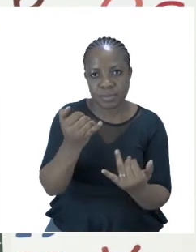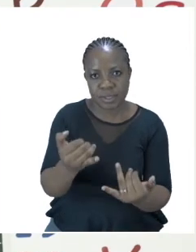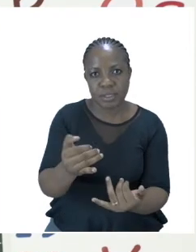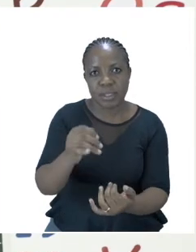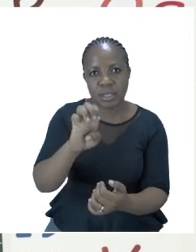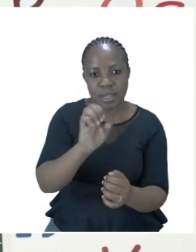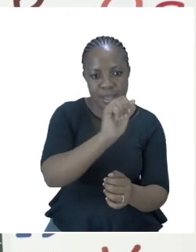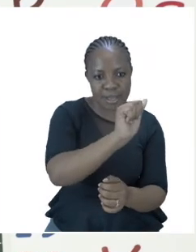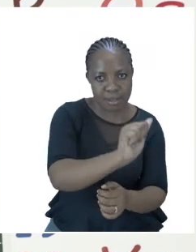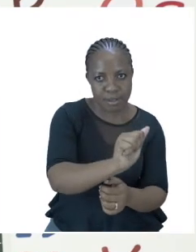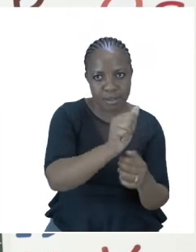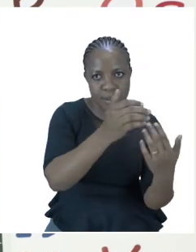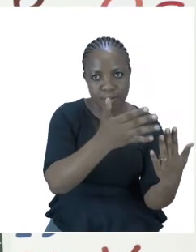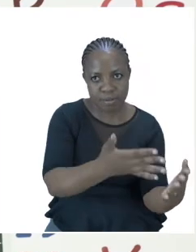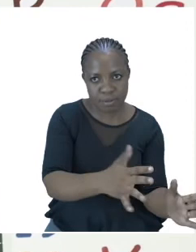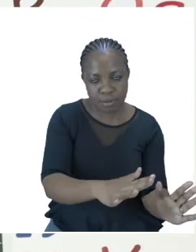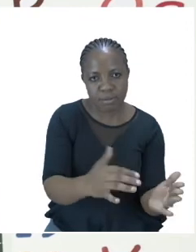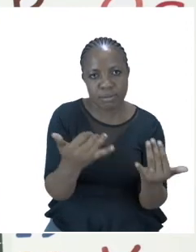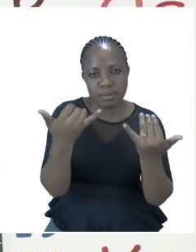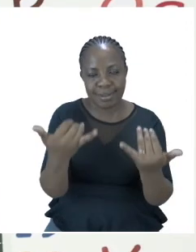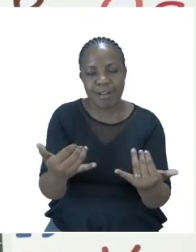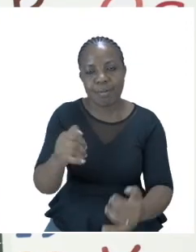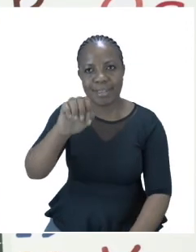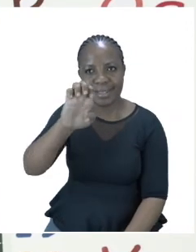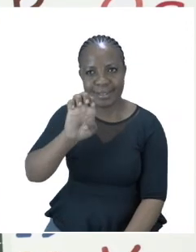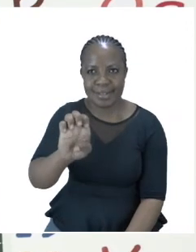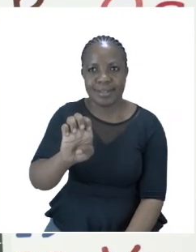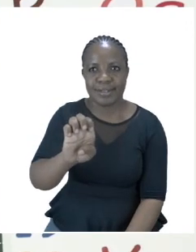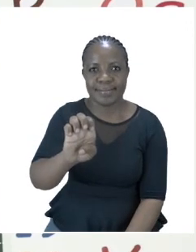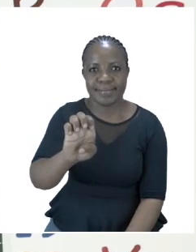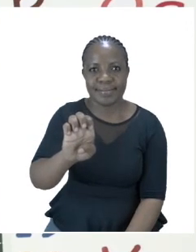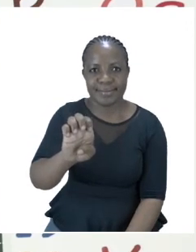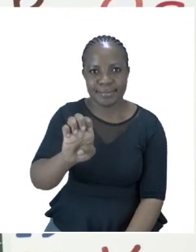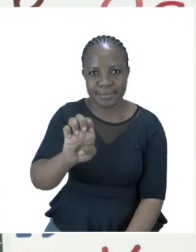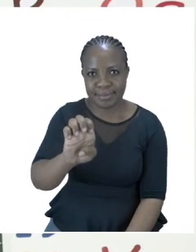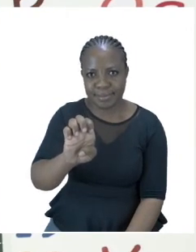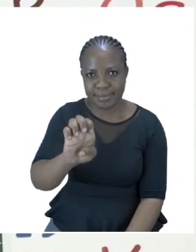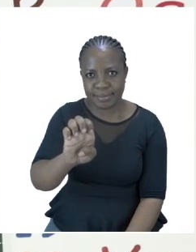A. We are going to put the word end. End.